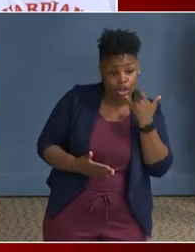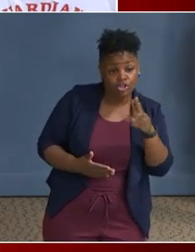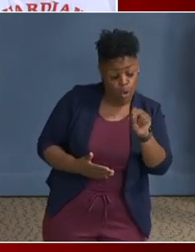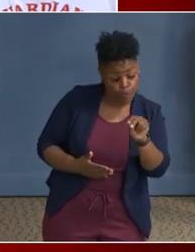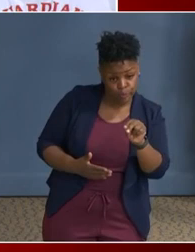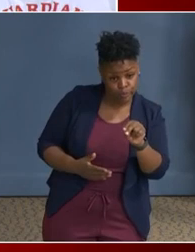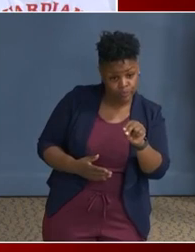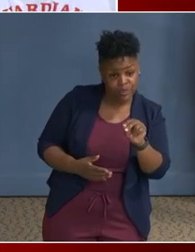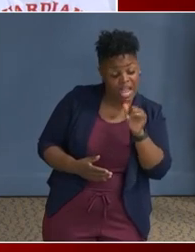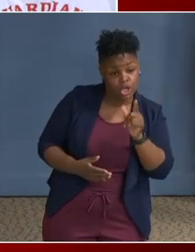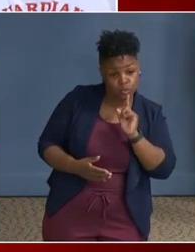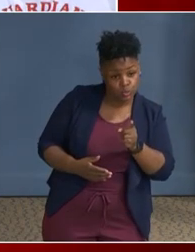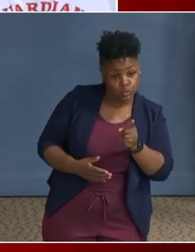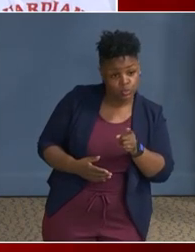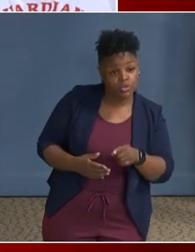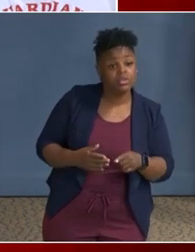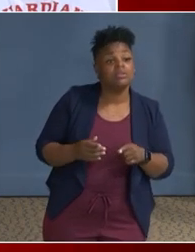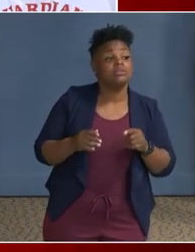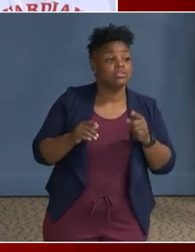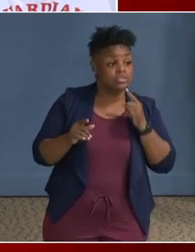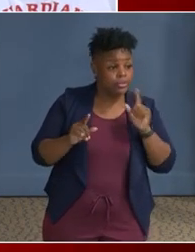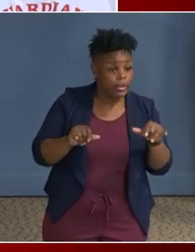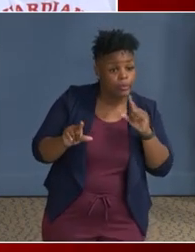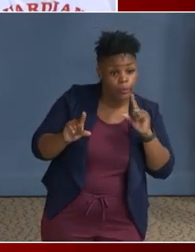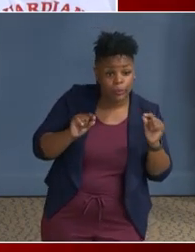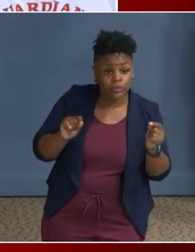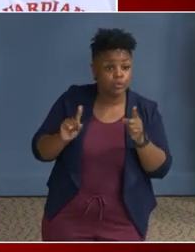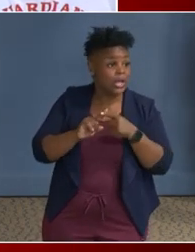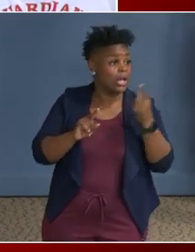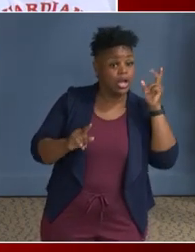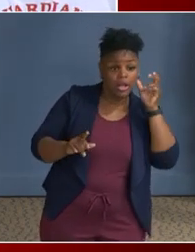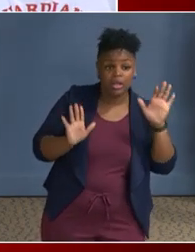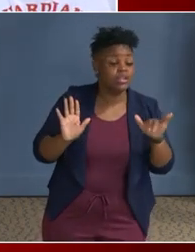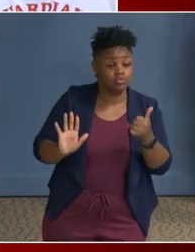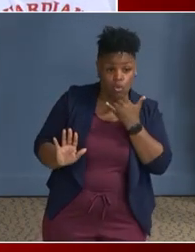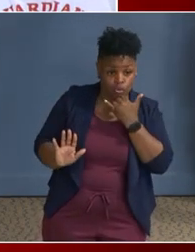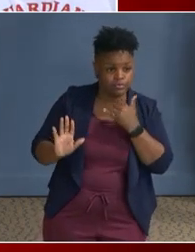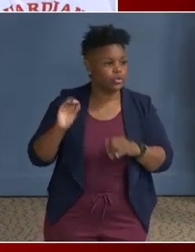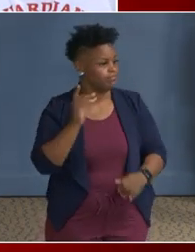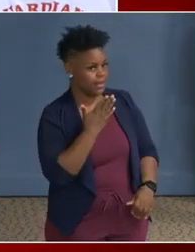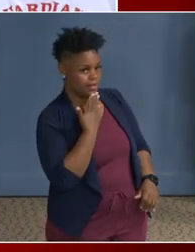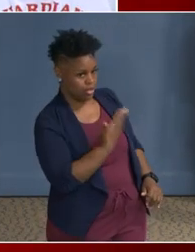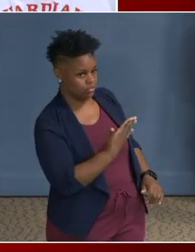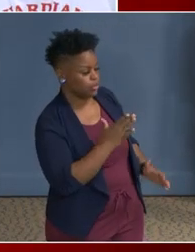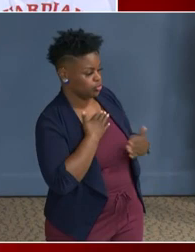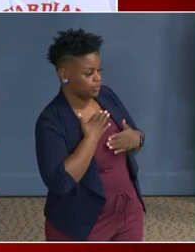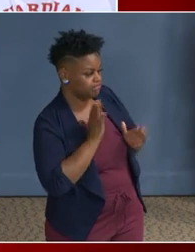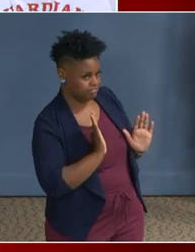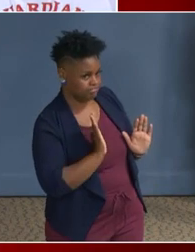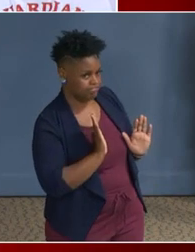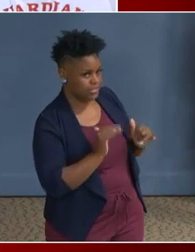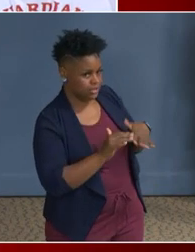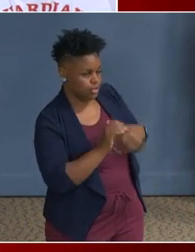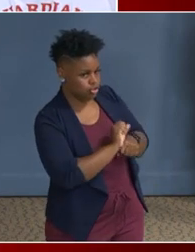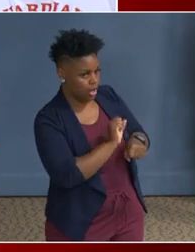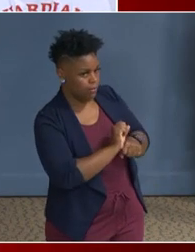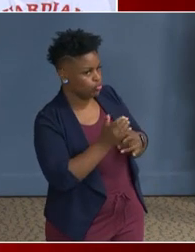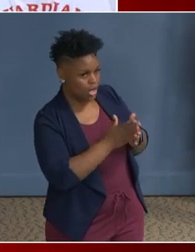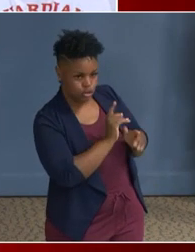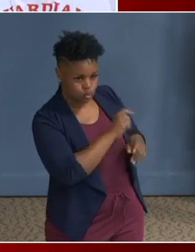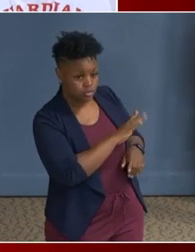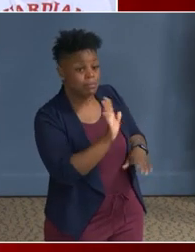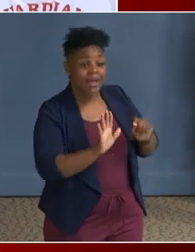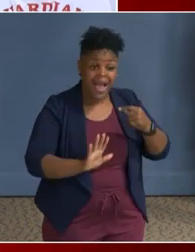your listeners that's just wrong, and it's not right. And I appreciate you correcting that. That's my job to ask questions. But just say